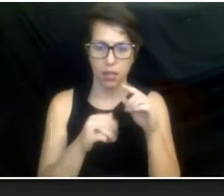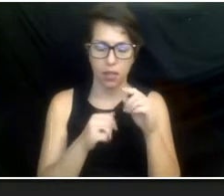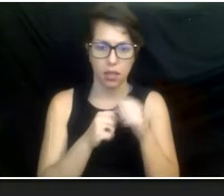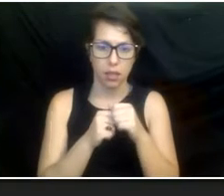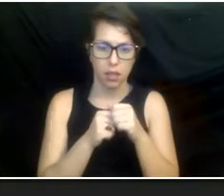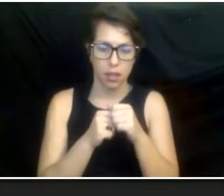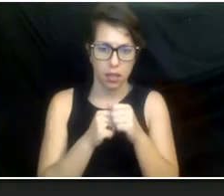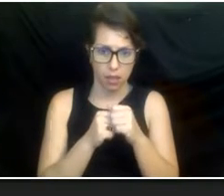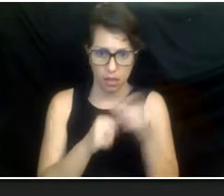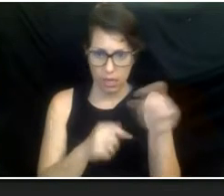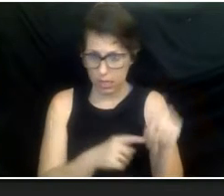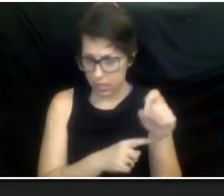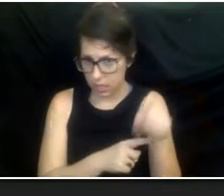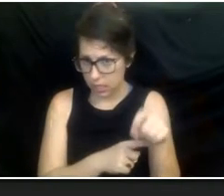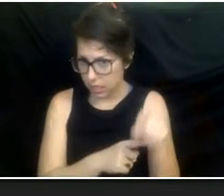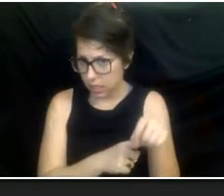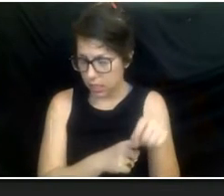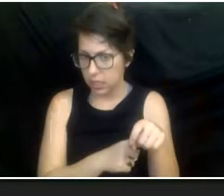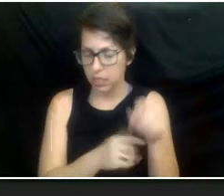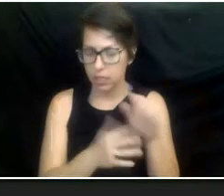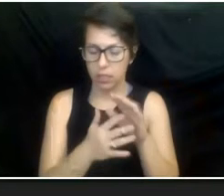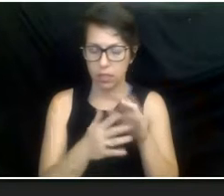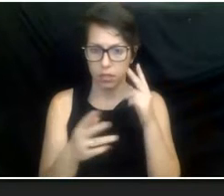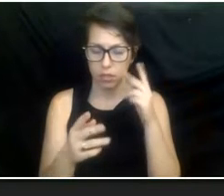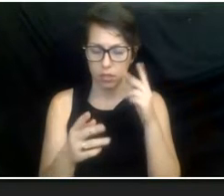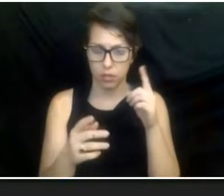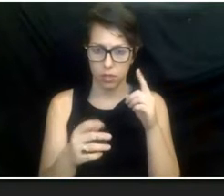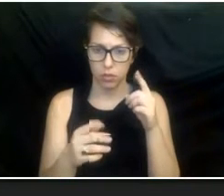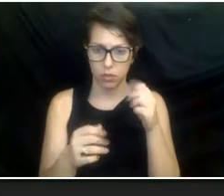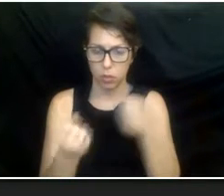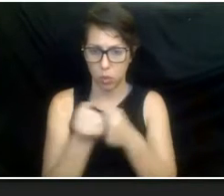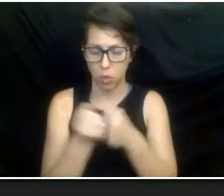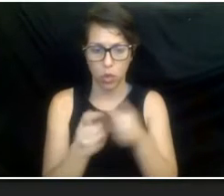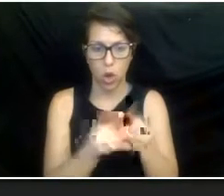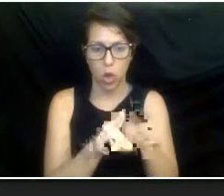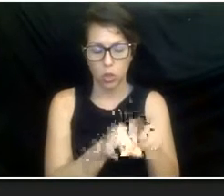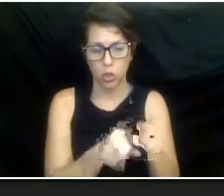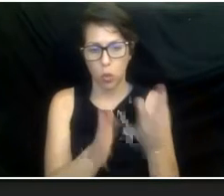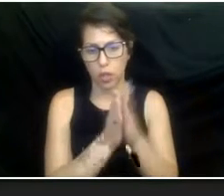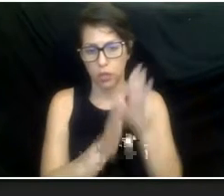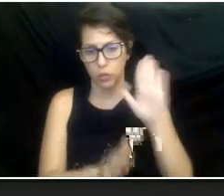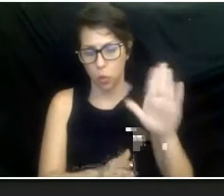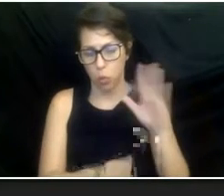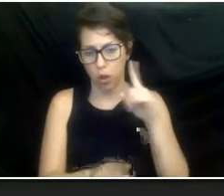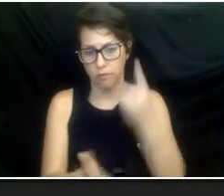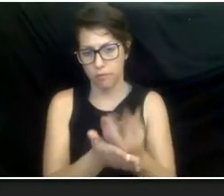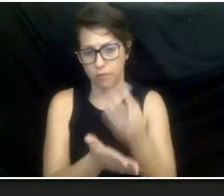during and after the pandemic to able to provide critical service to new offers thank